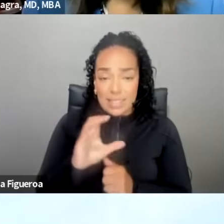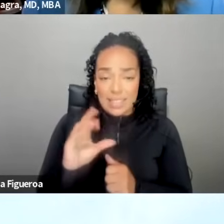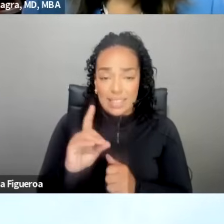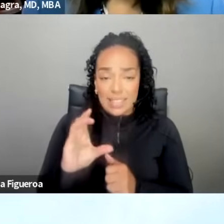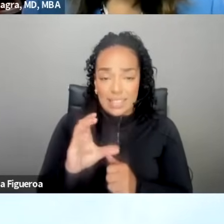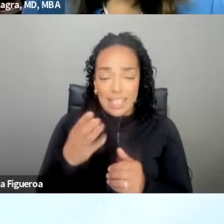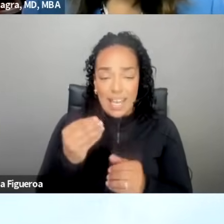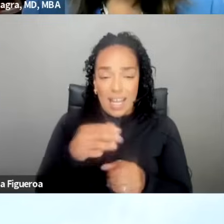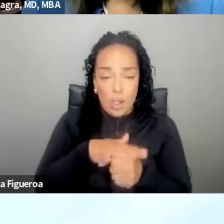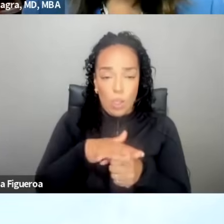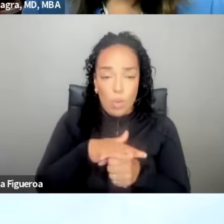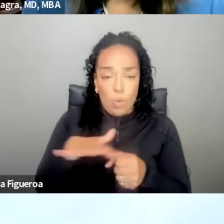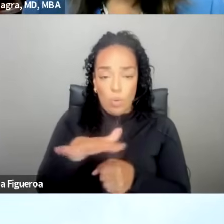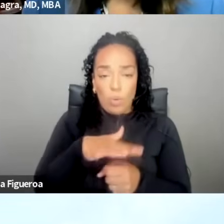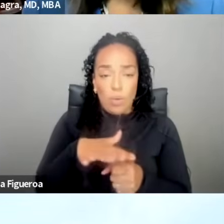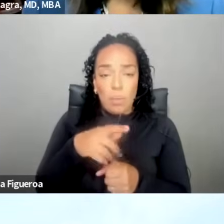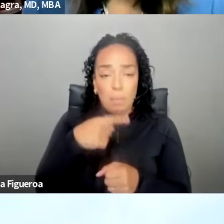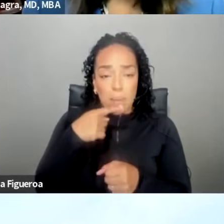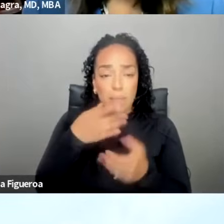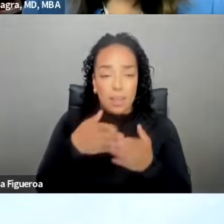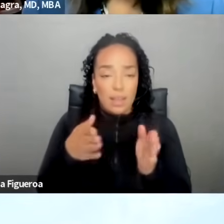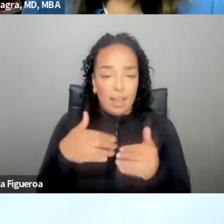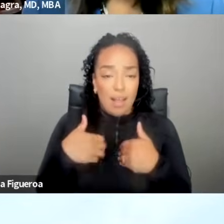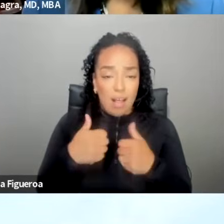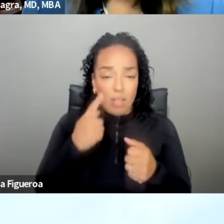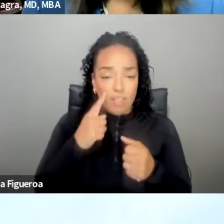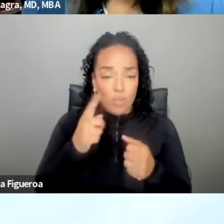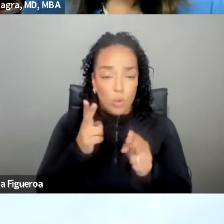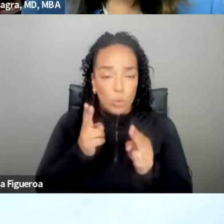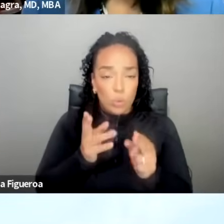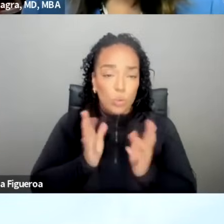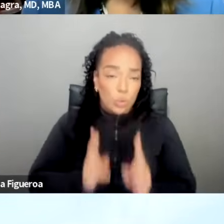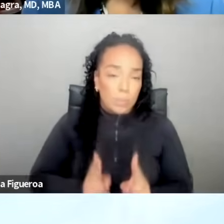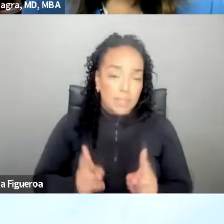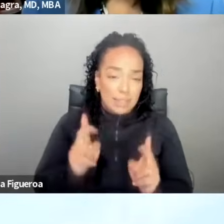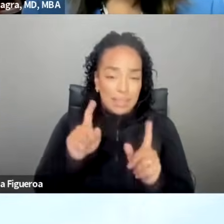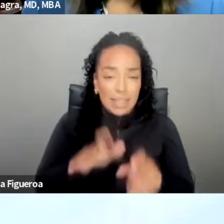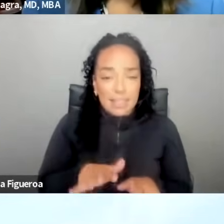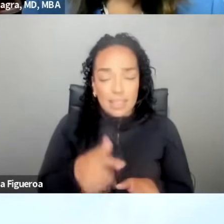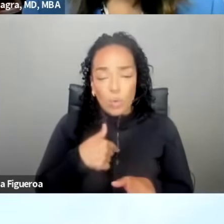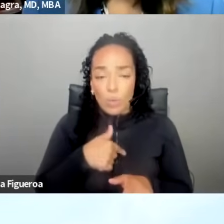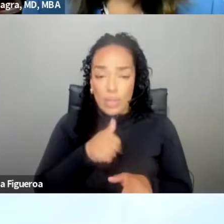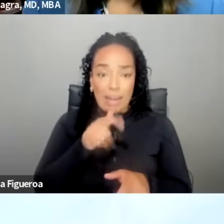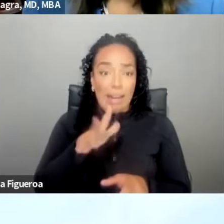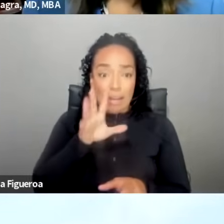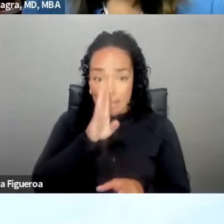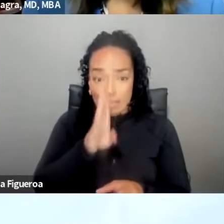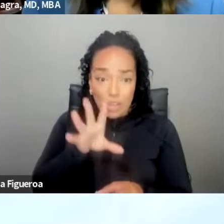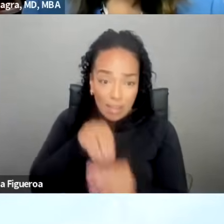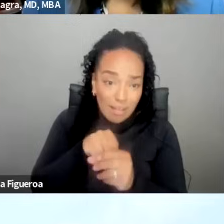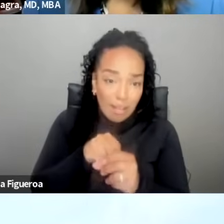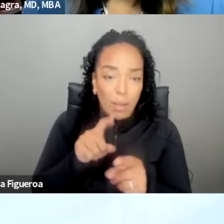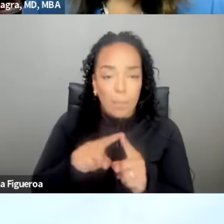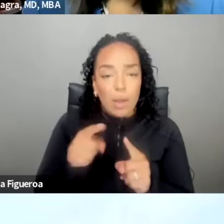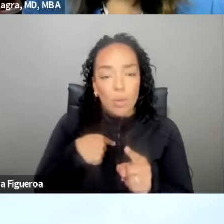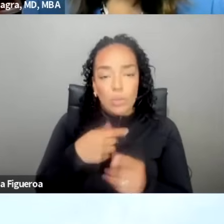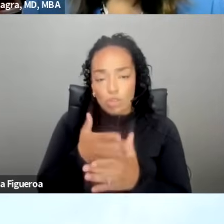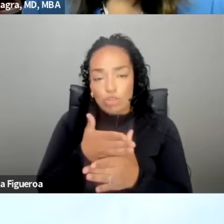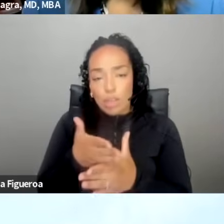testing. So we are not directly involved in that. We share information with them